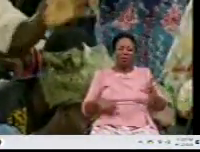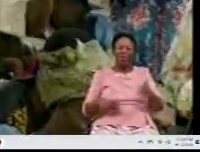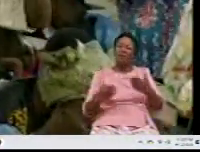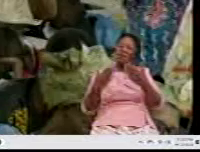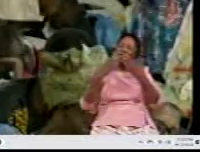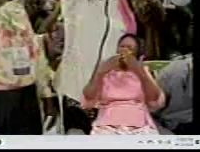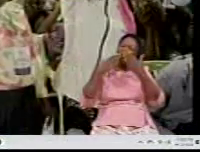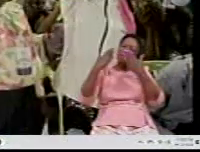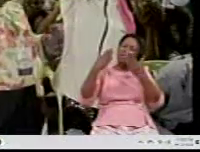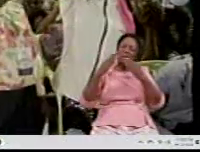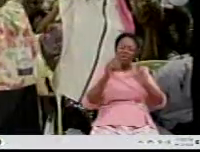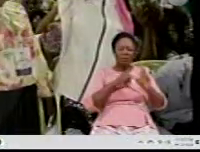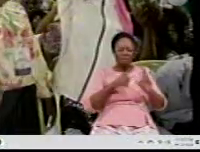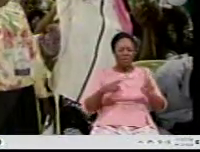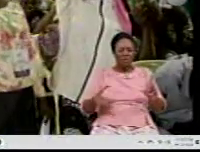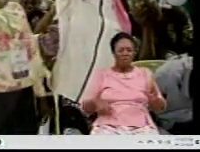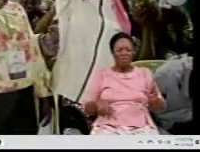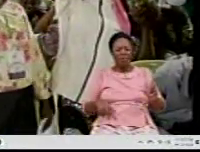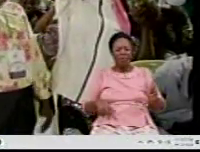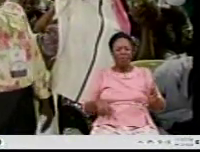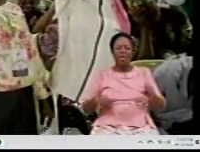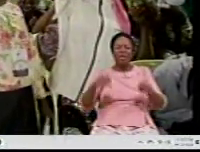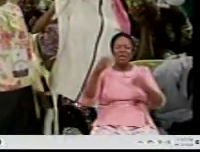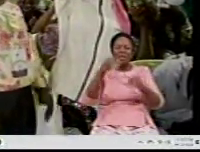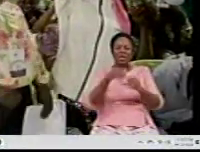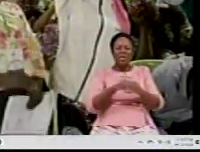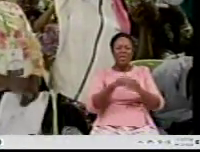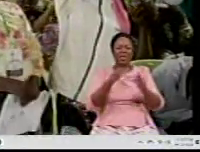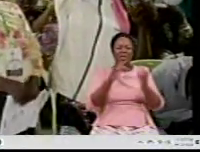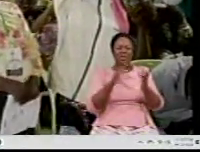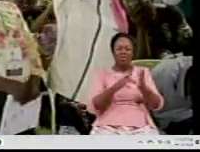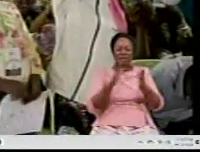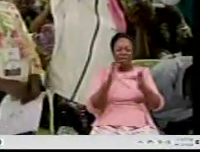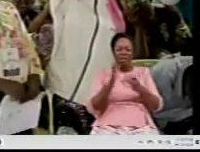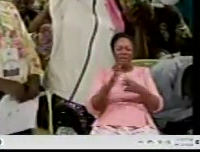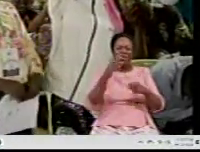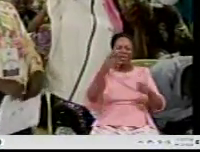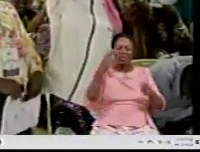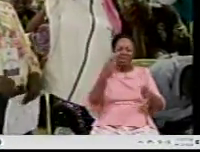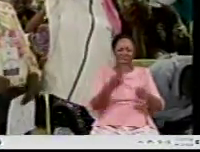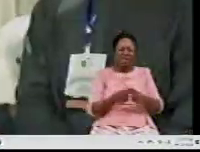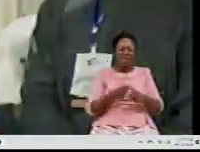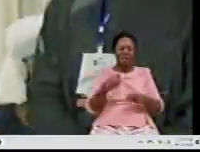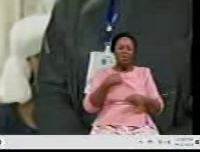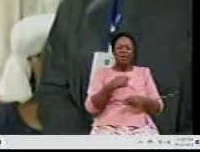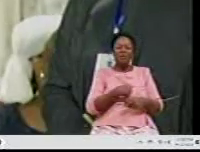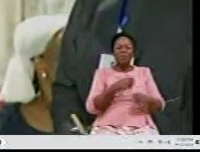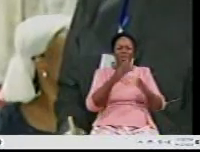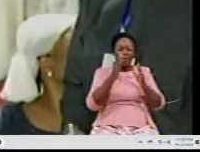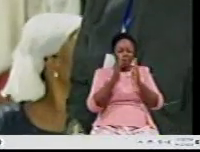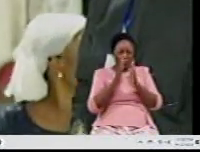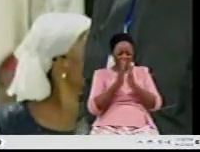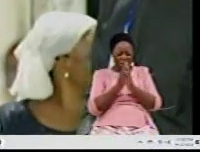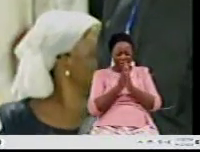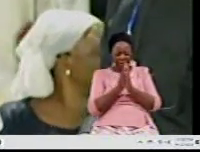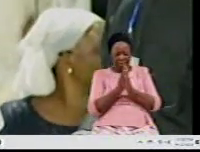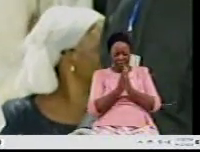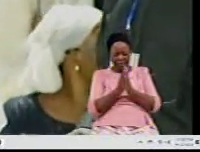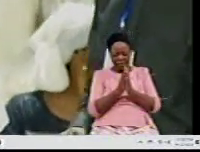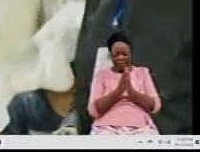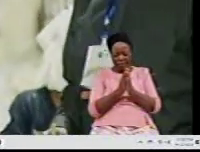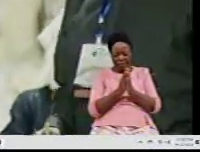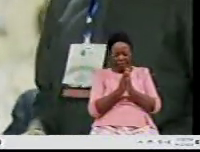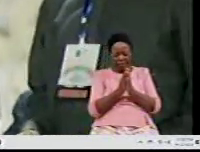you, Lord. In Jesus' name, we pray.